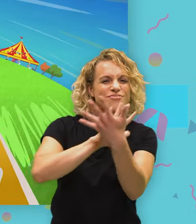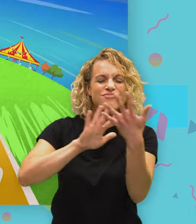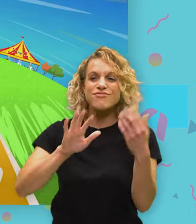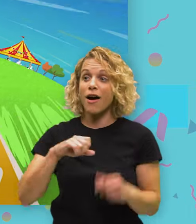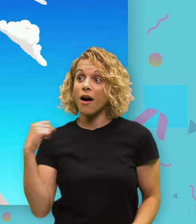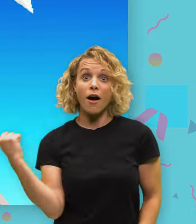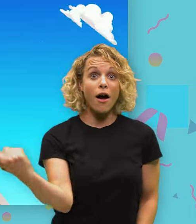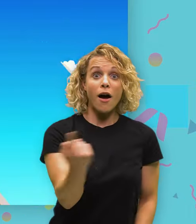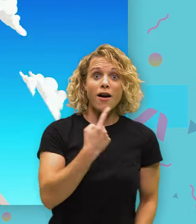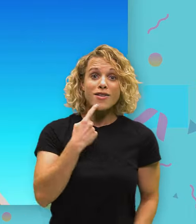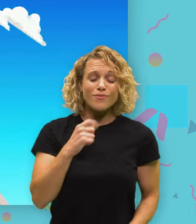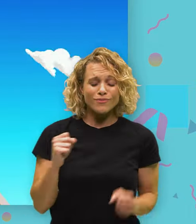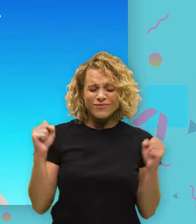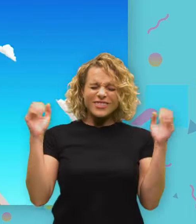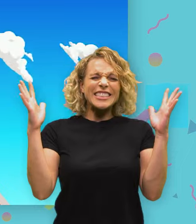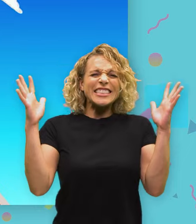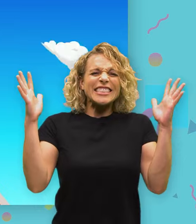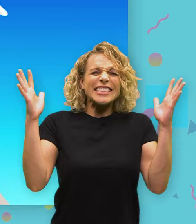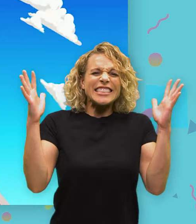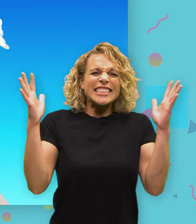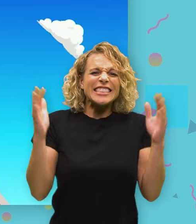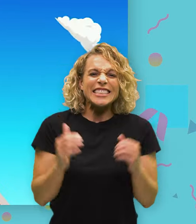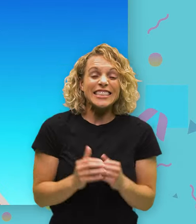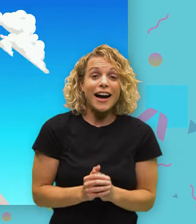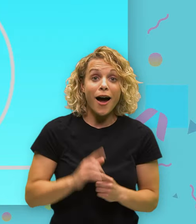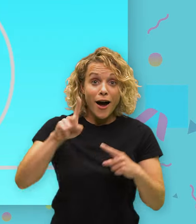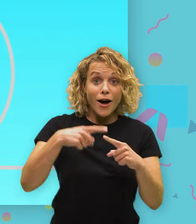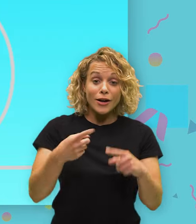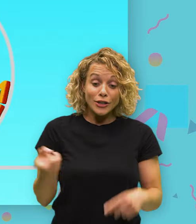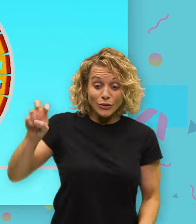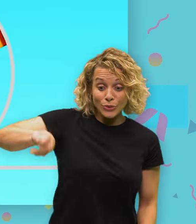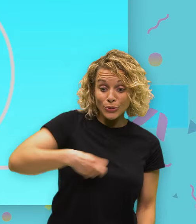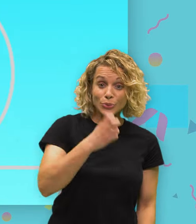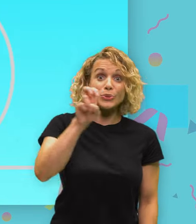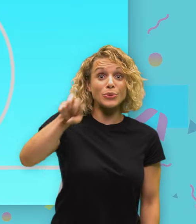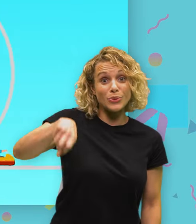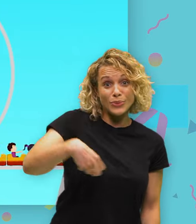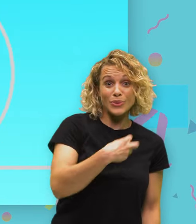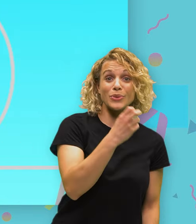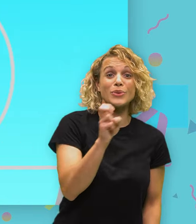blur. Everybody goes woo as we do a